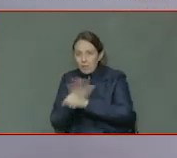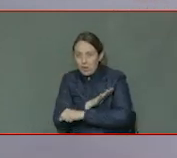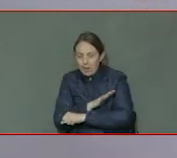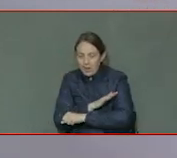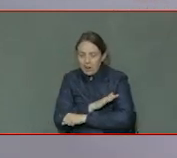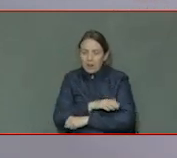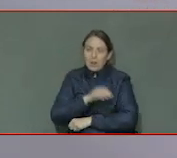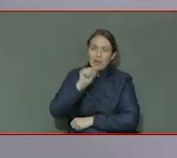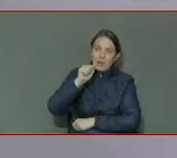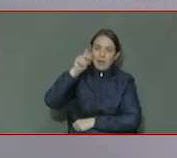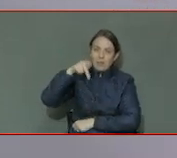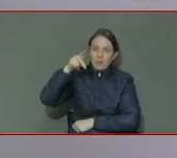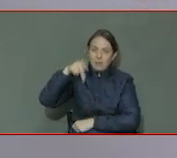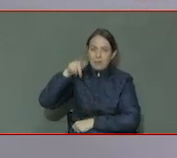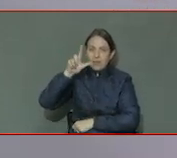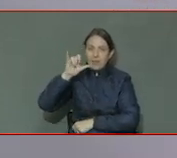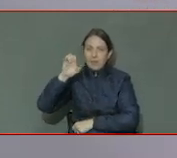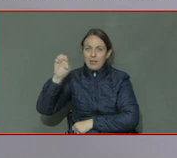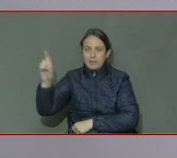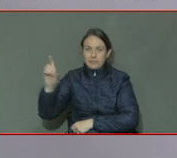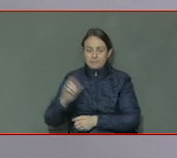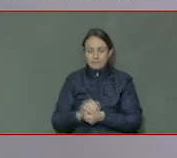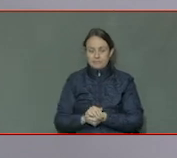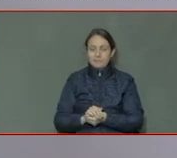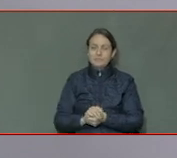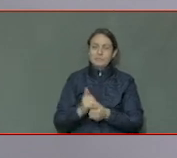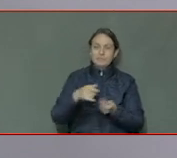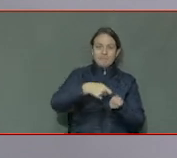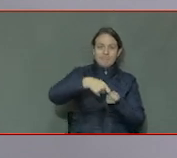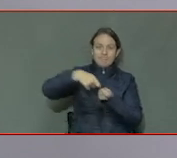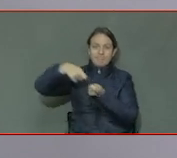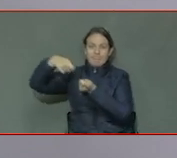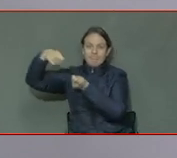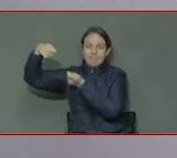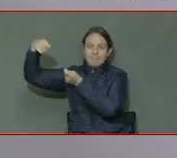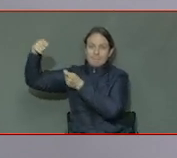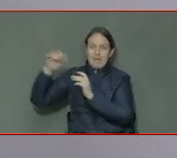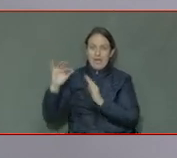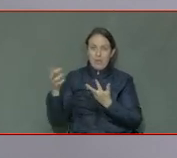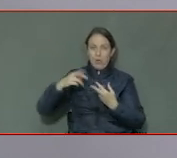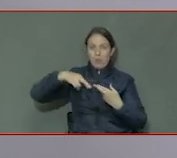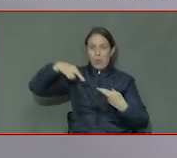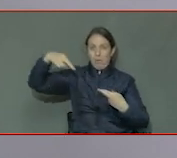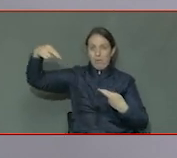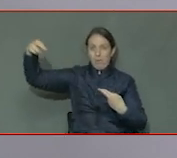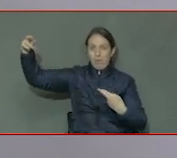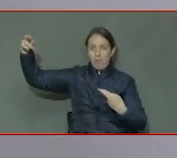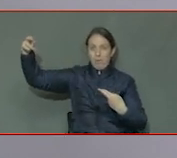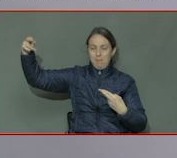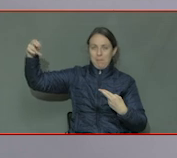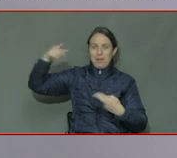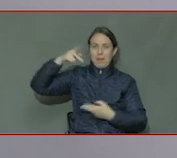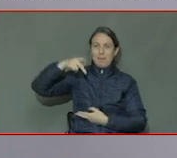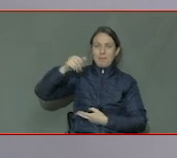applied. The box is pulled up the plane by means of a light, inextensible rope held parallel to the plane